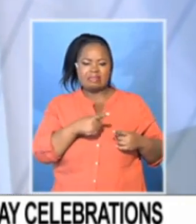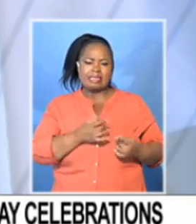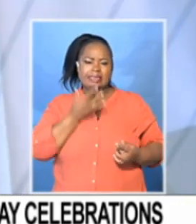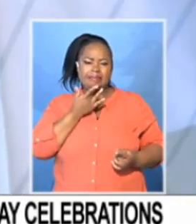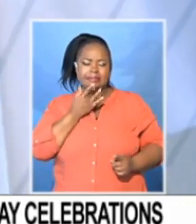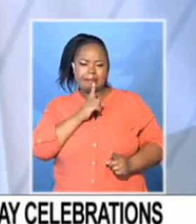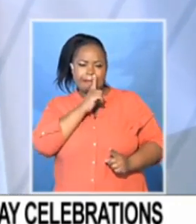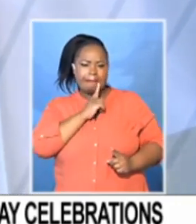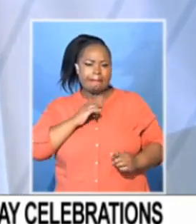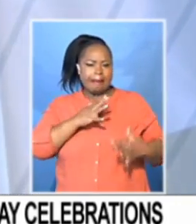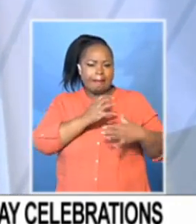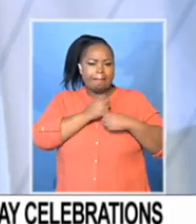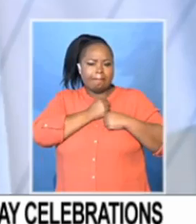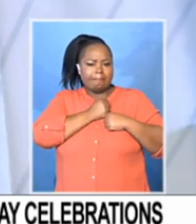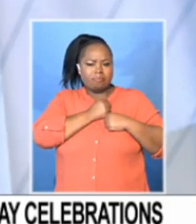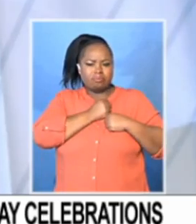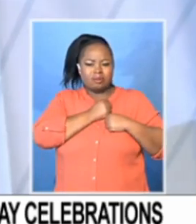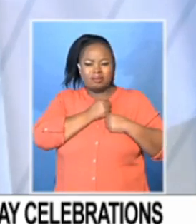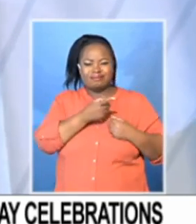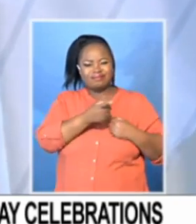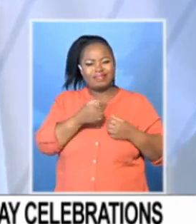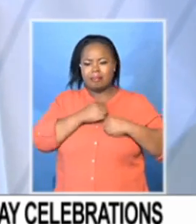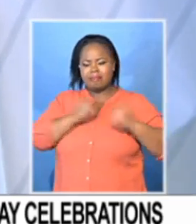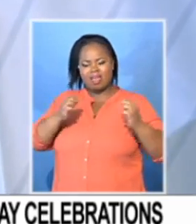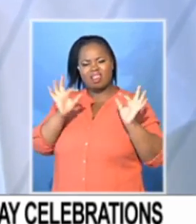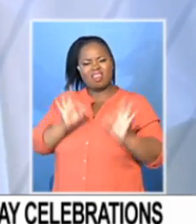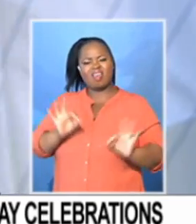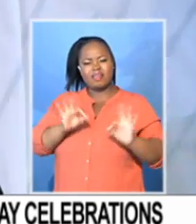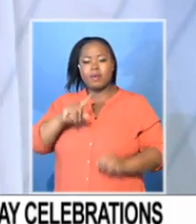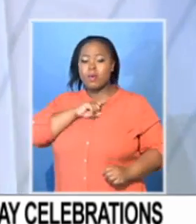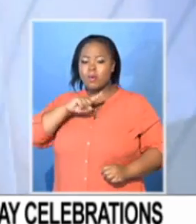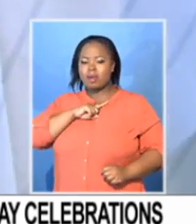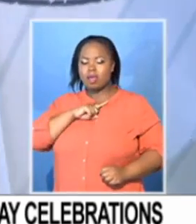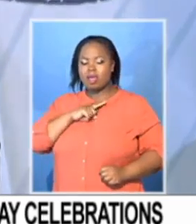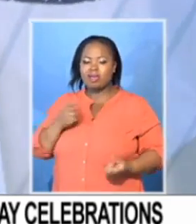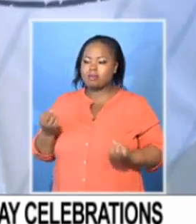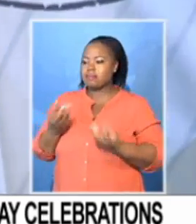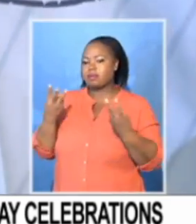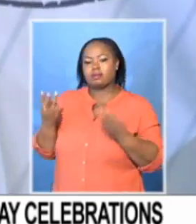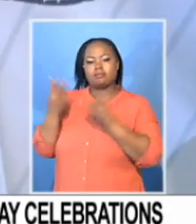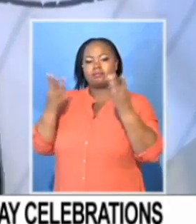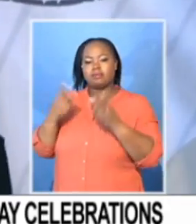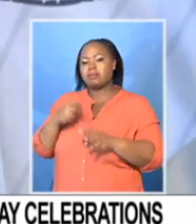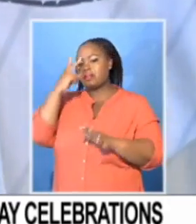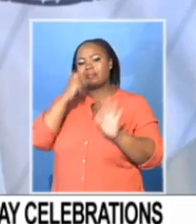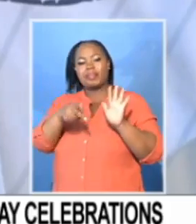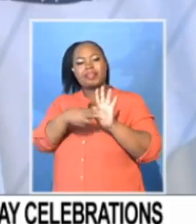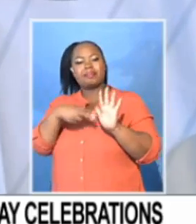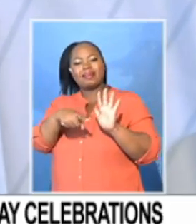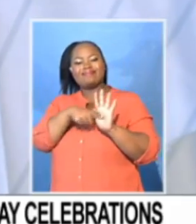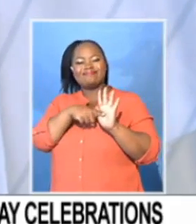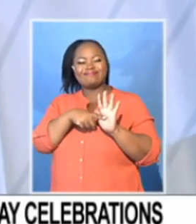than speak out due to the stigma attached to sexual abuse.